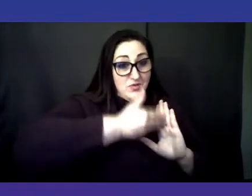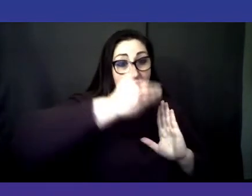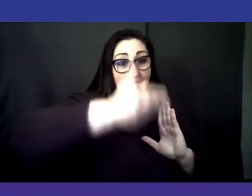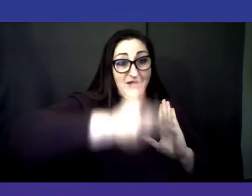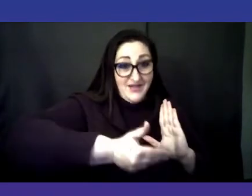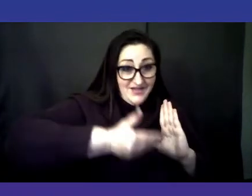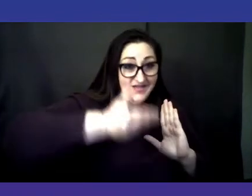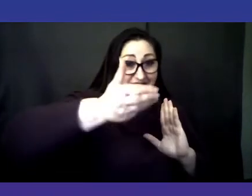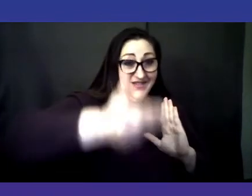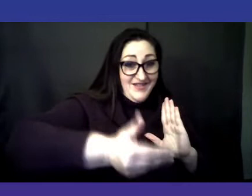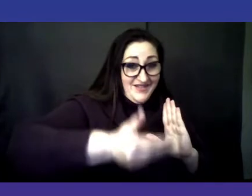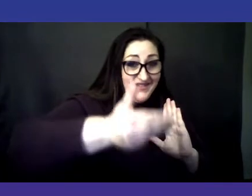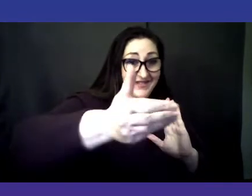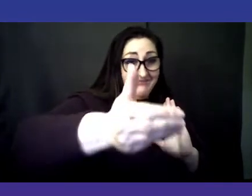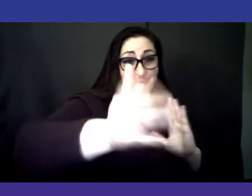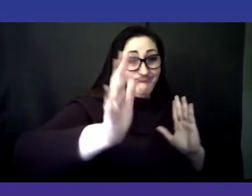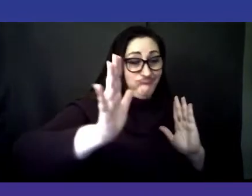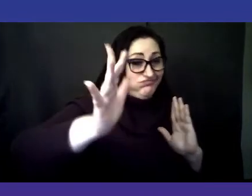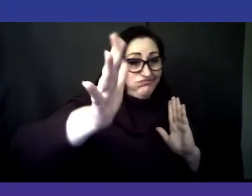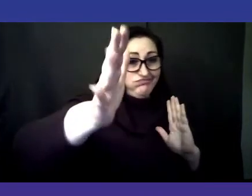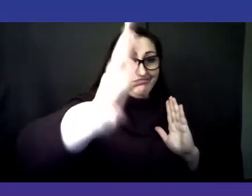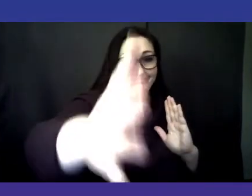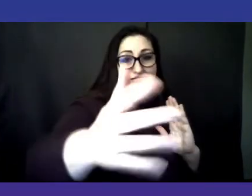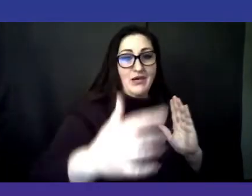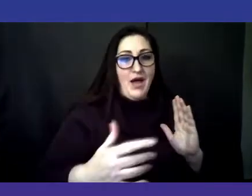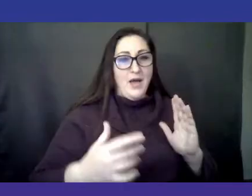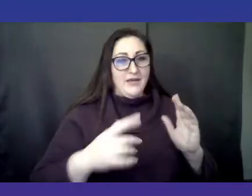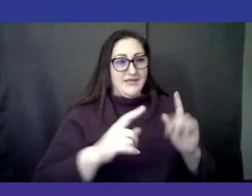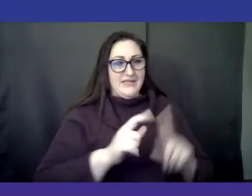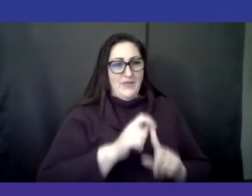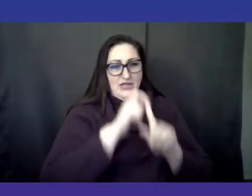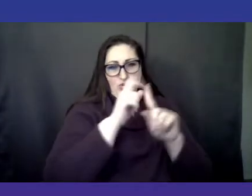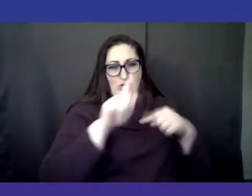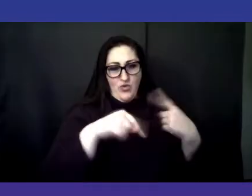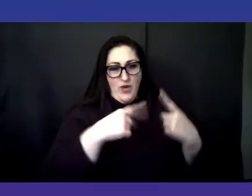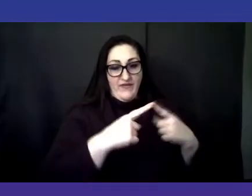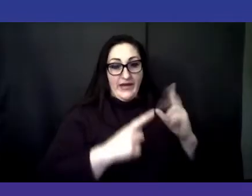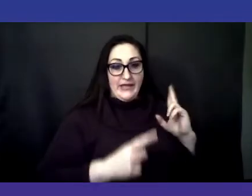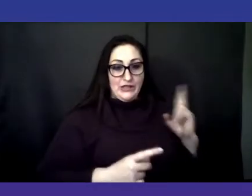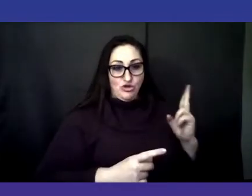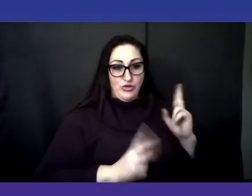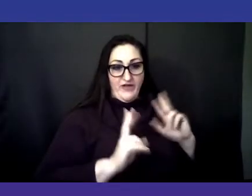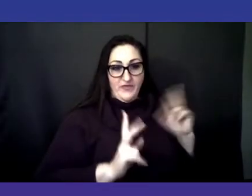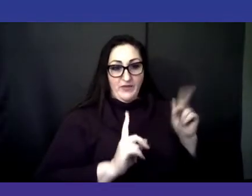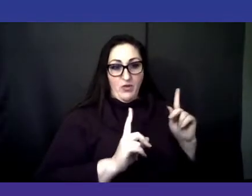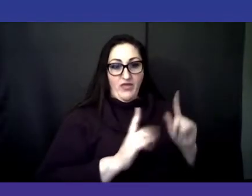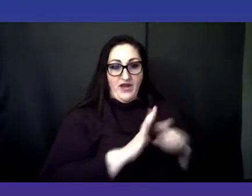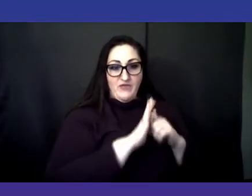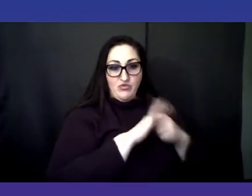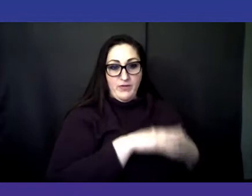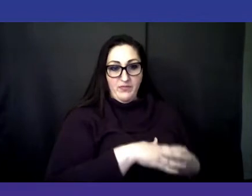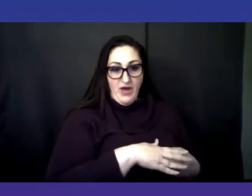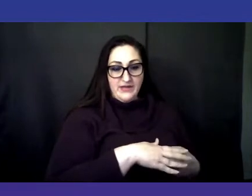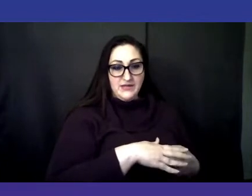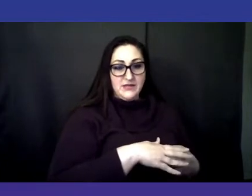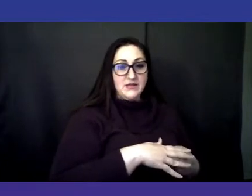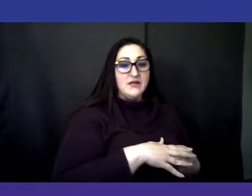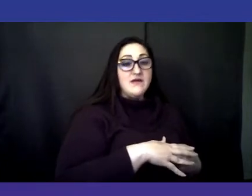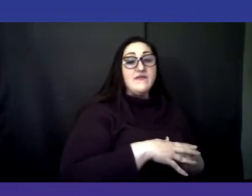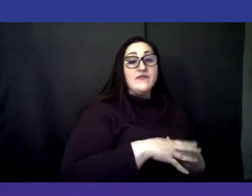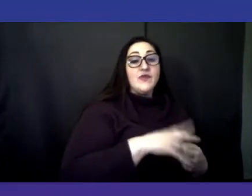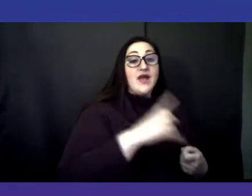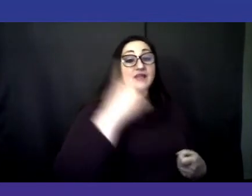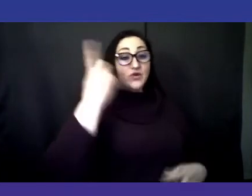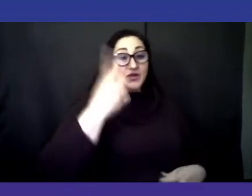especially history of people who have been oppressed, right? So speaking again about our company's work in terms